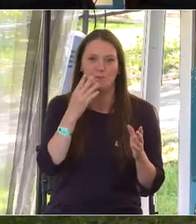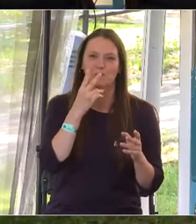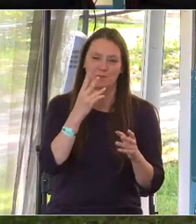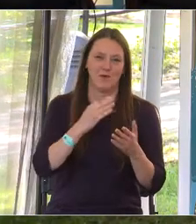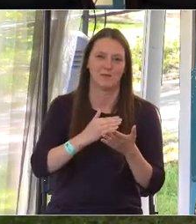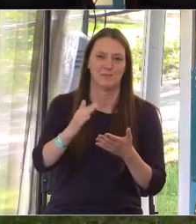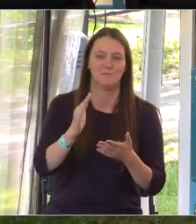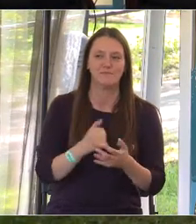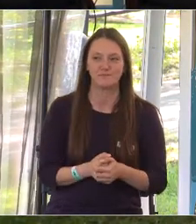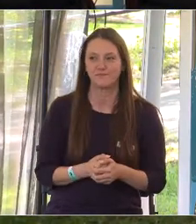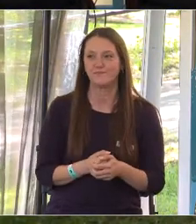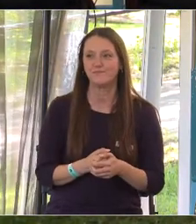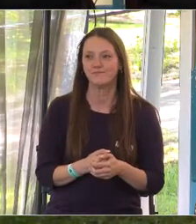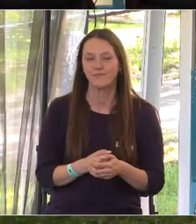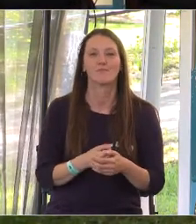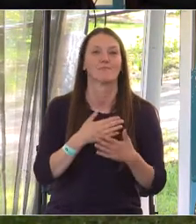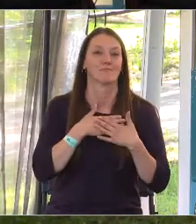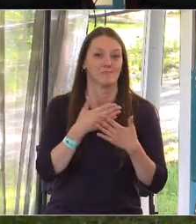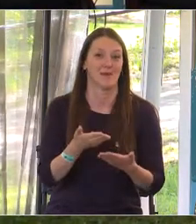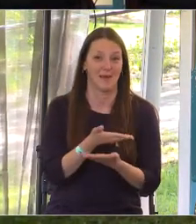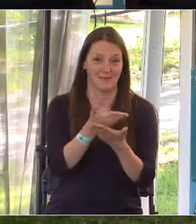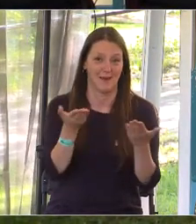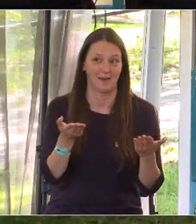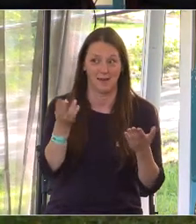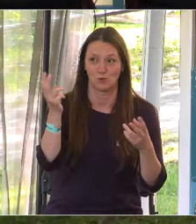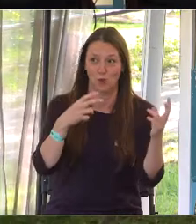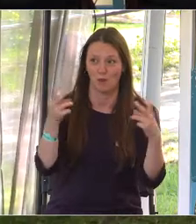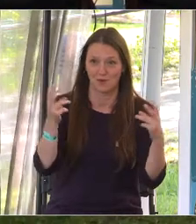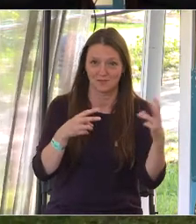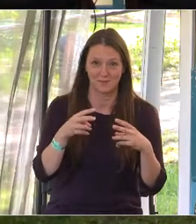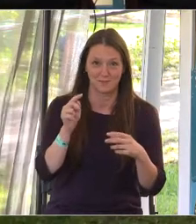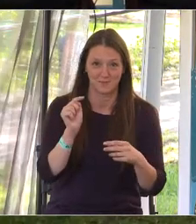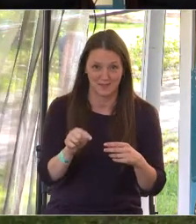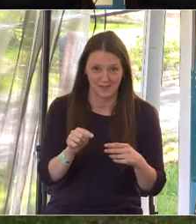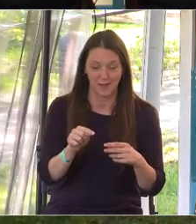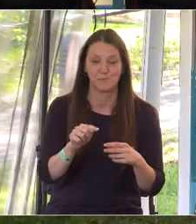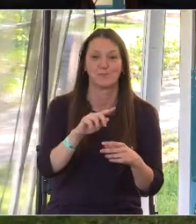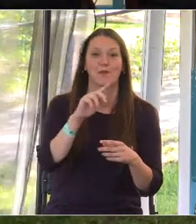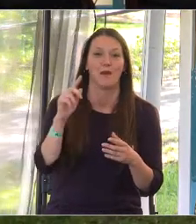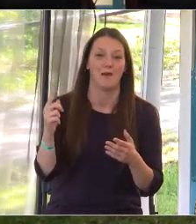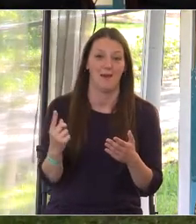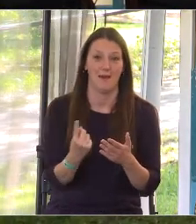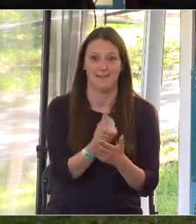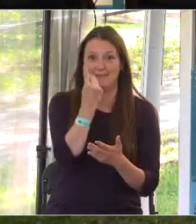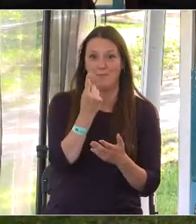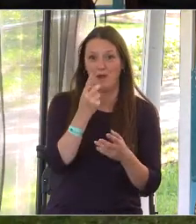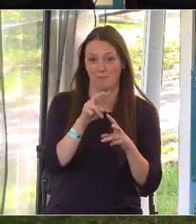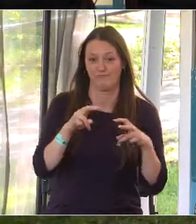And thank you, everybody, for coming to this first panel